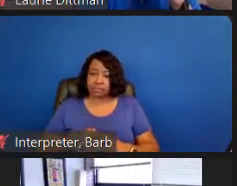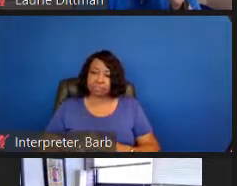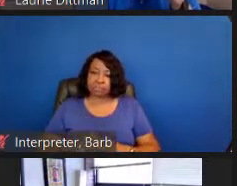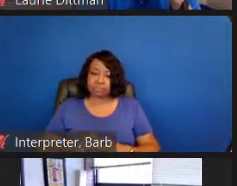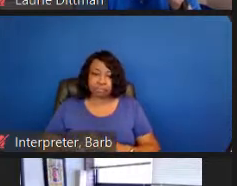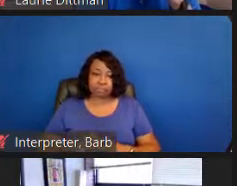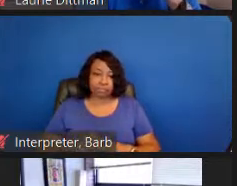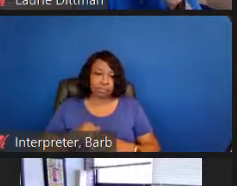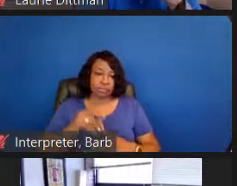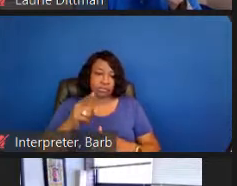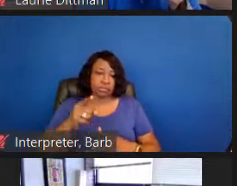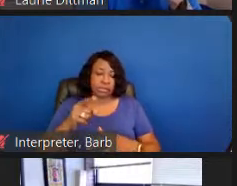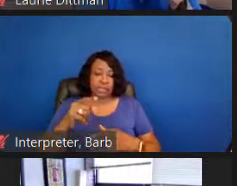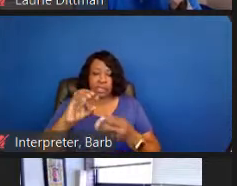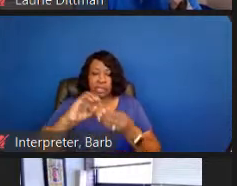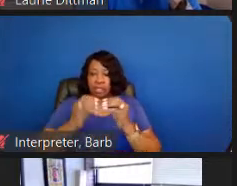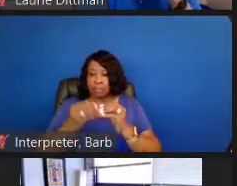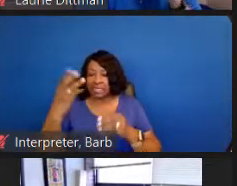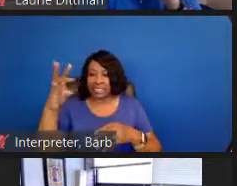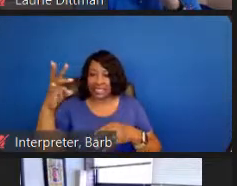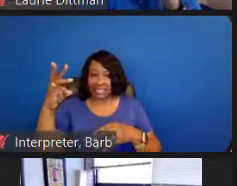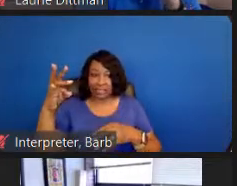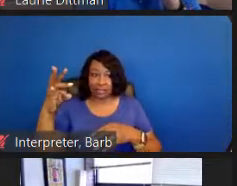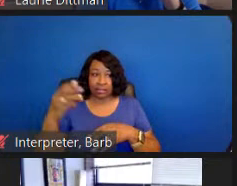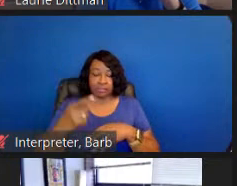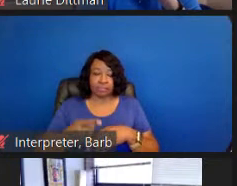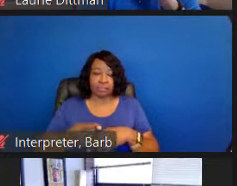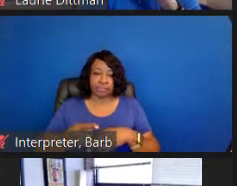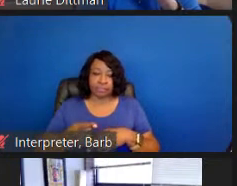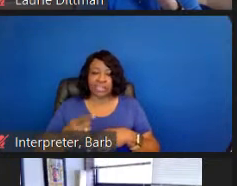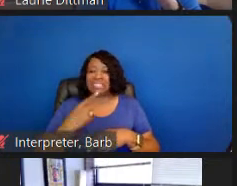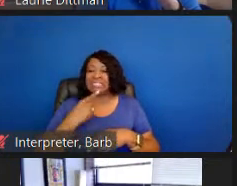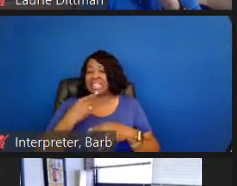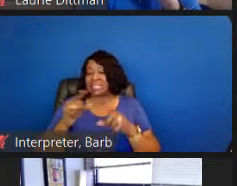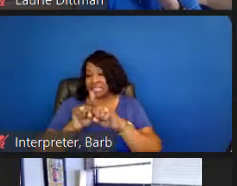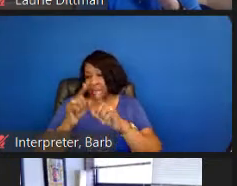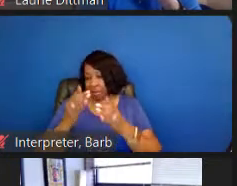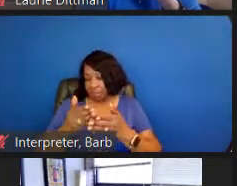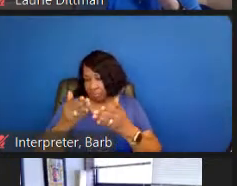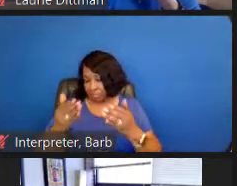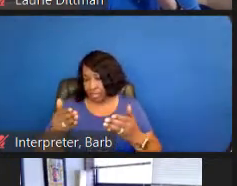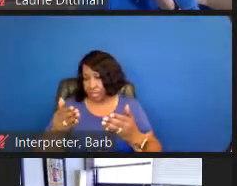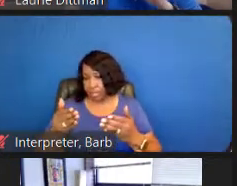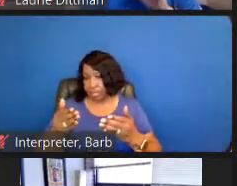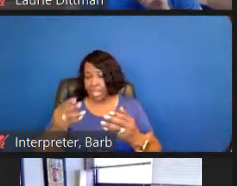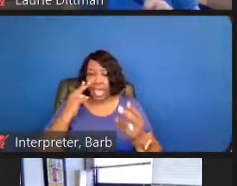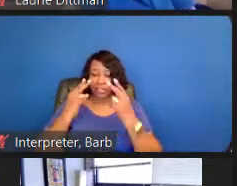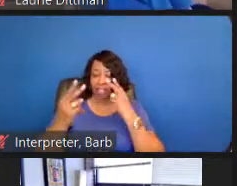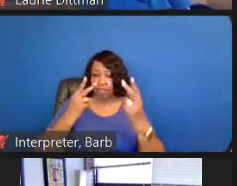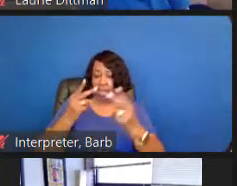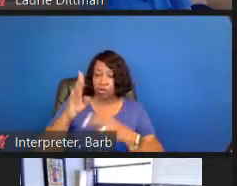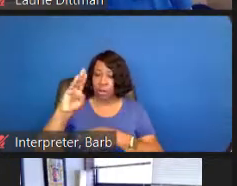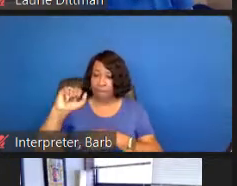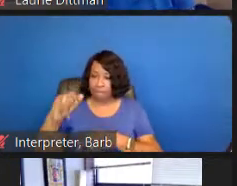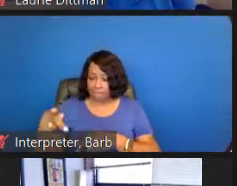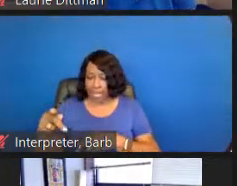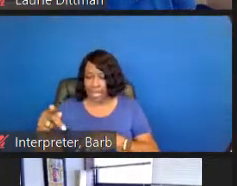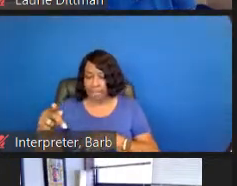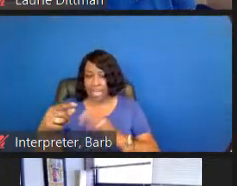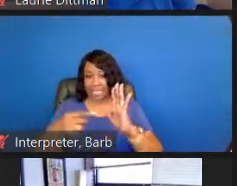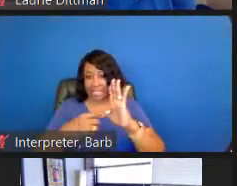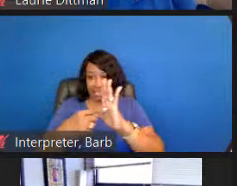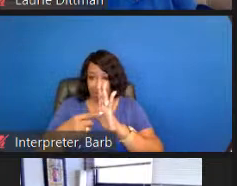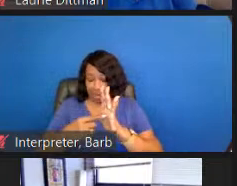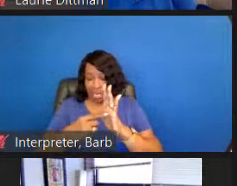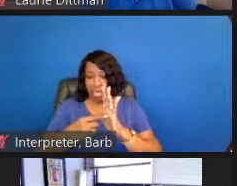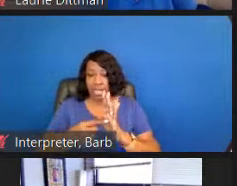Then slide 16 is saying the same thing. This is the visual map display